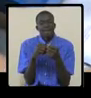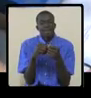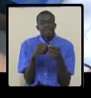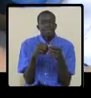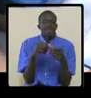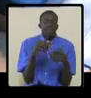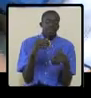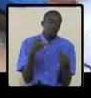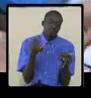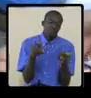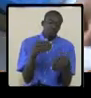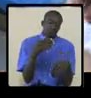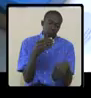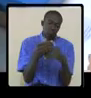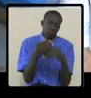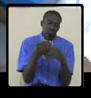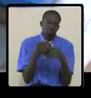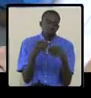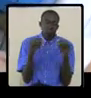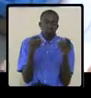Then the insulated wires.